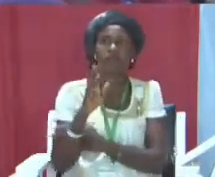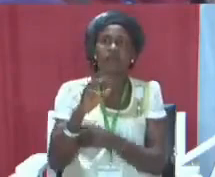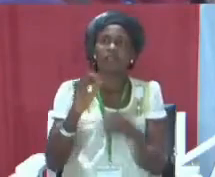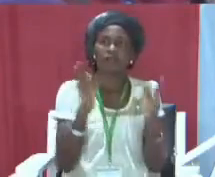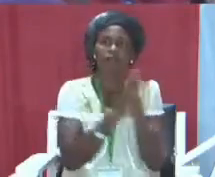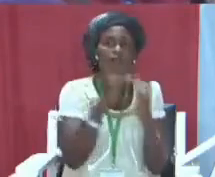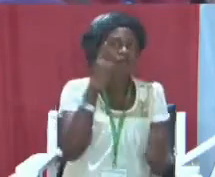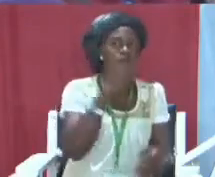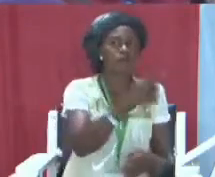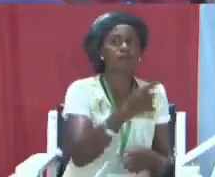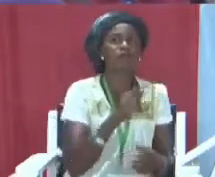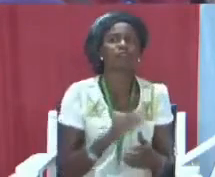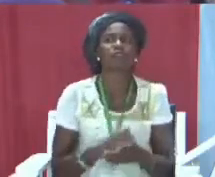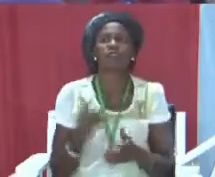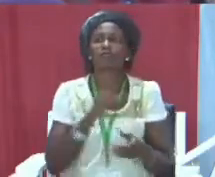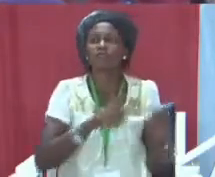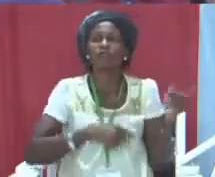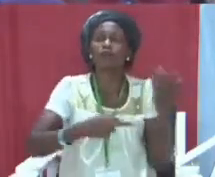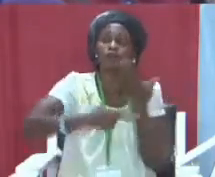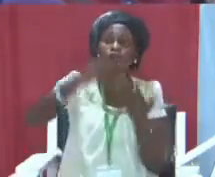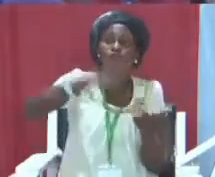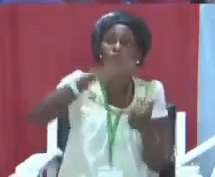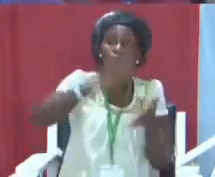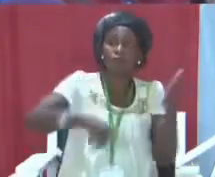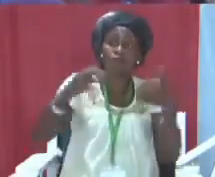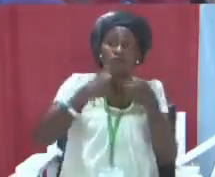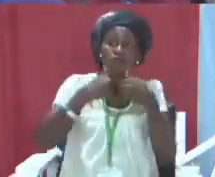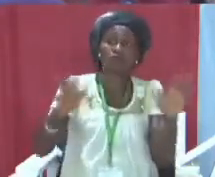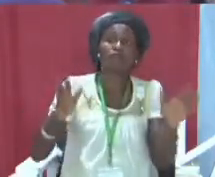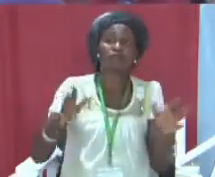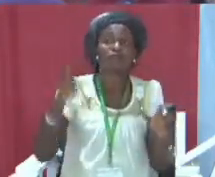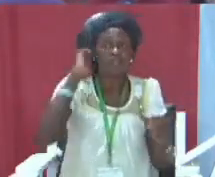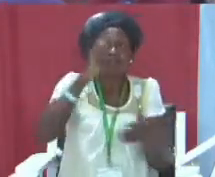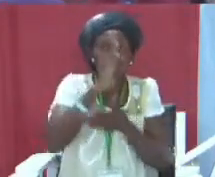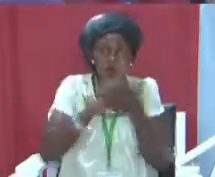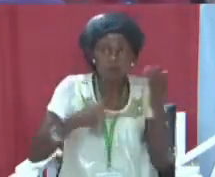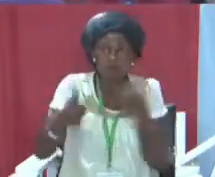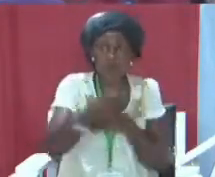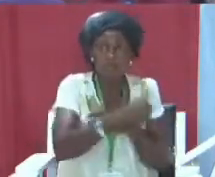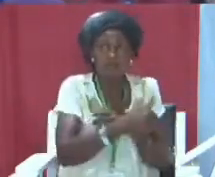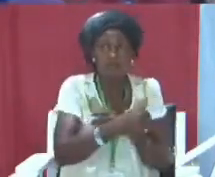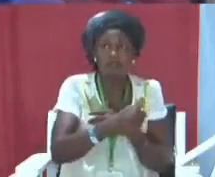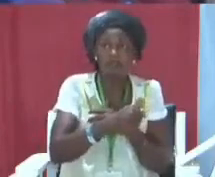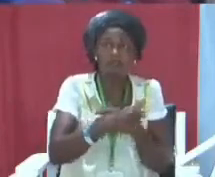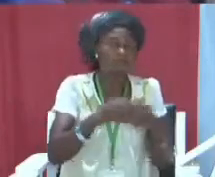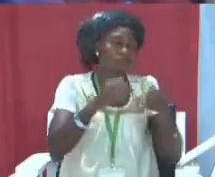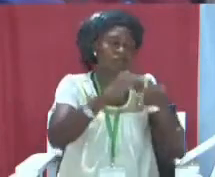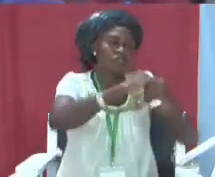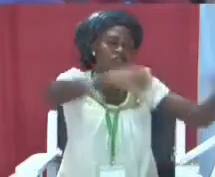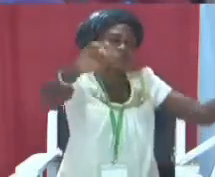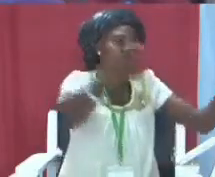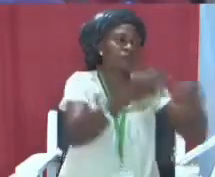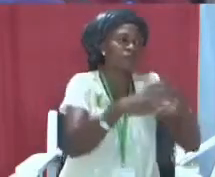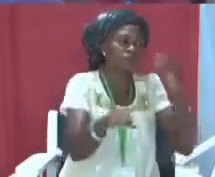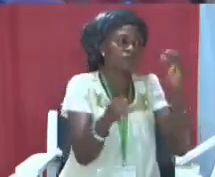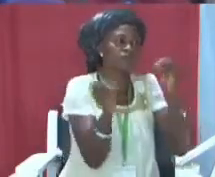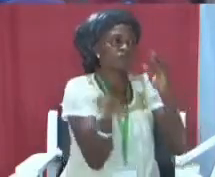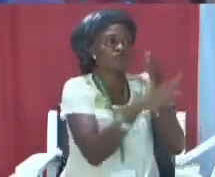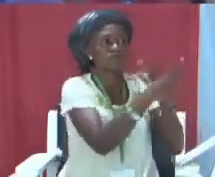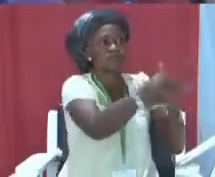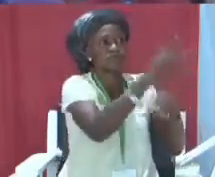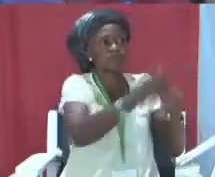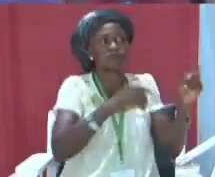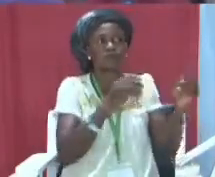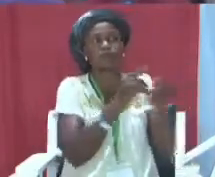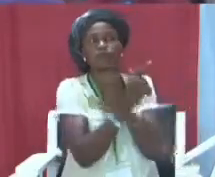for you. The Lord will restore what you have lost." He humbled himself. He put away the concubine. He